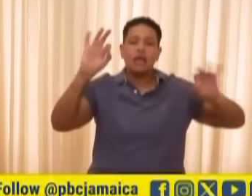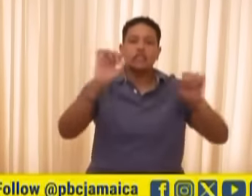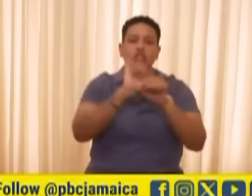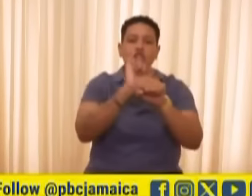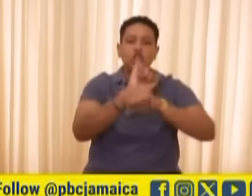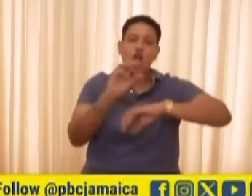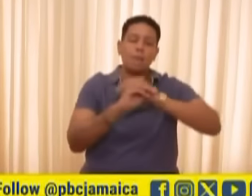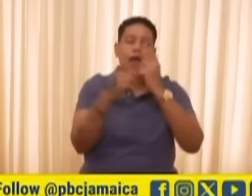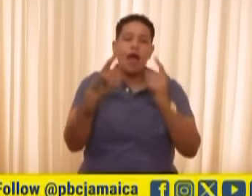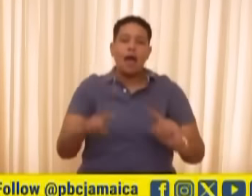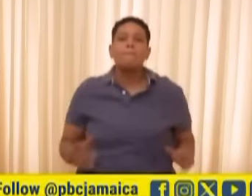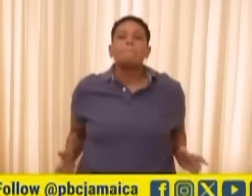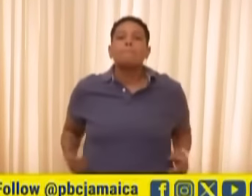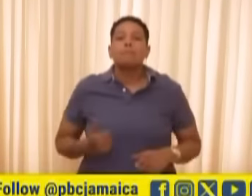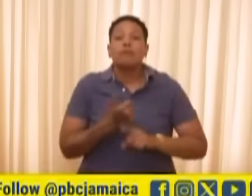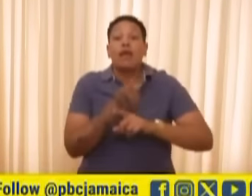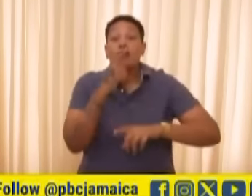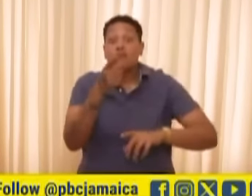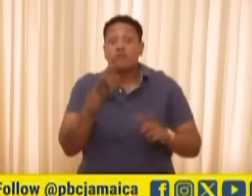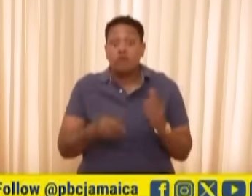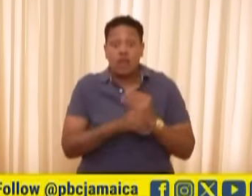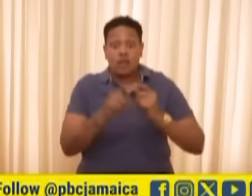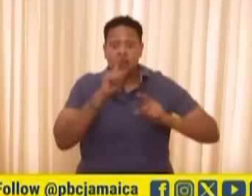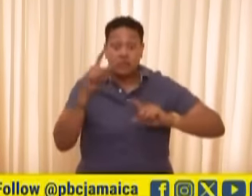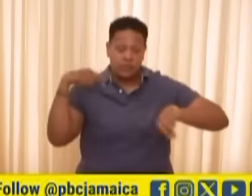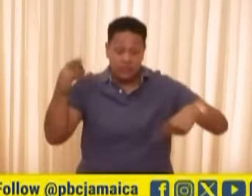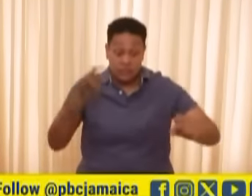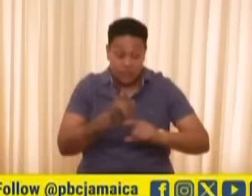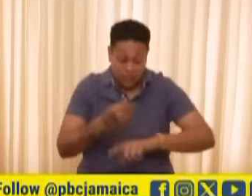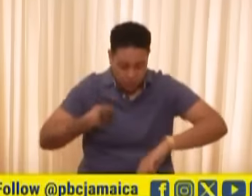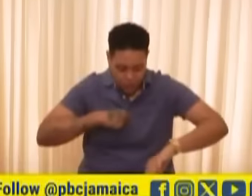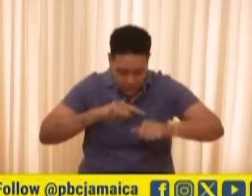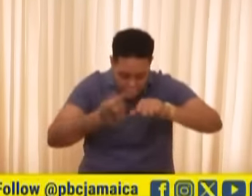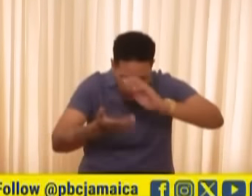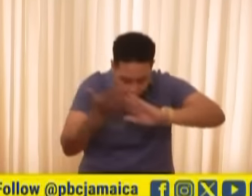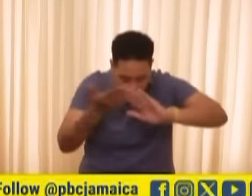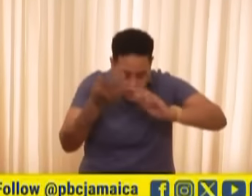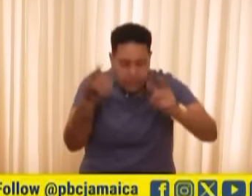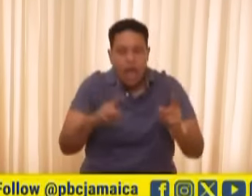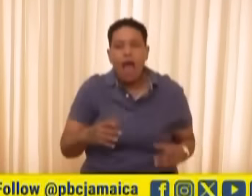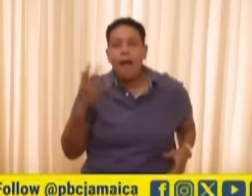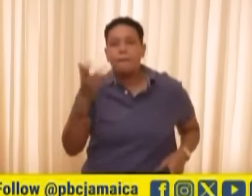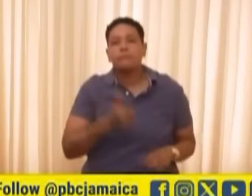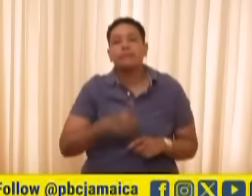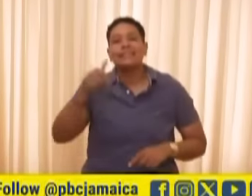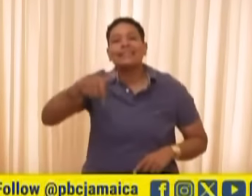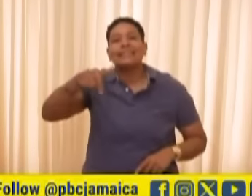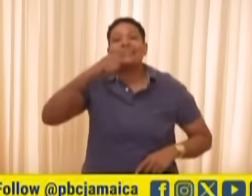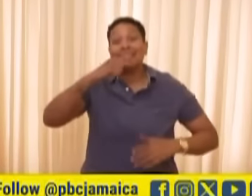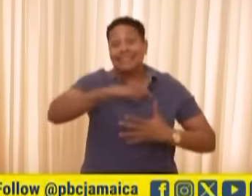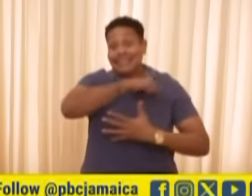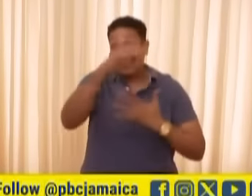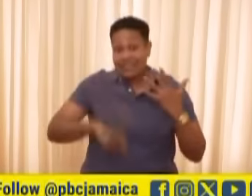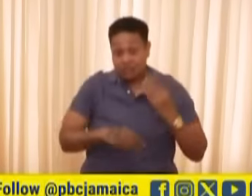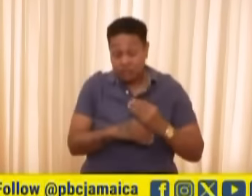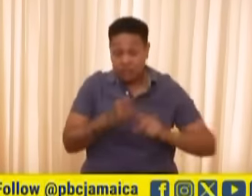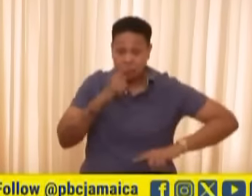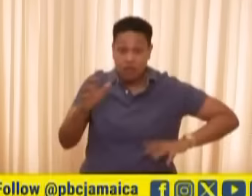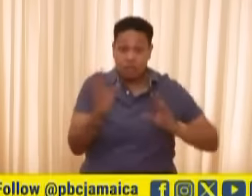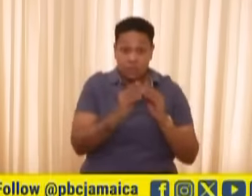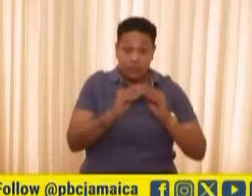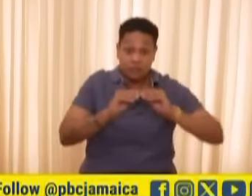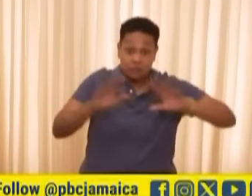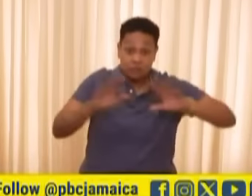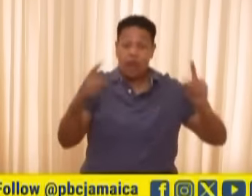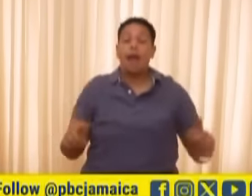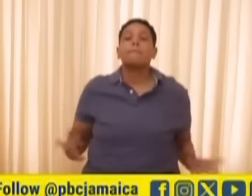job that you have been doing since we started this series of press